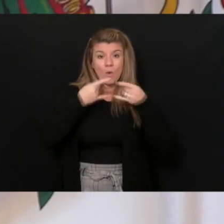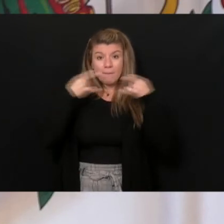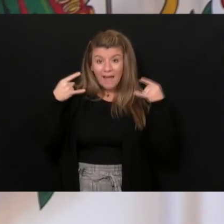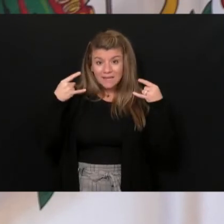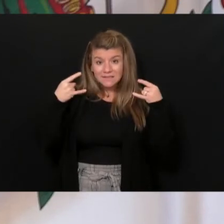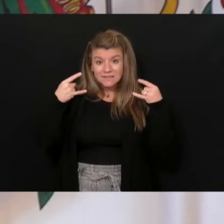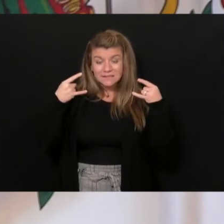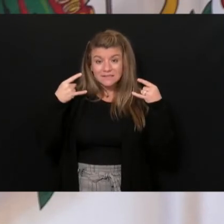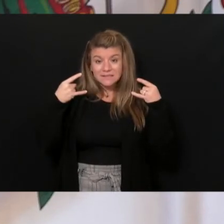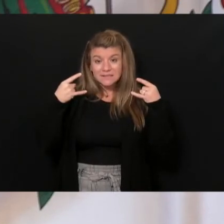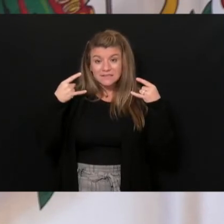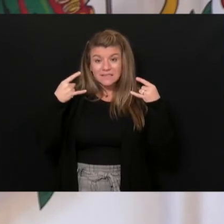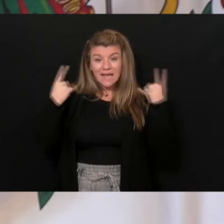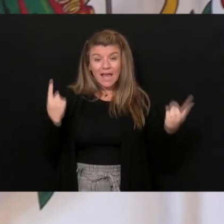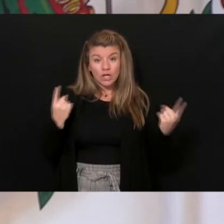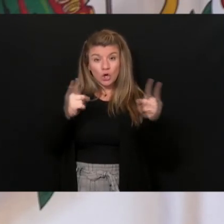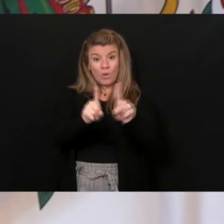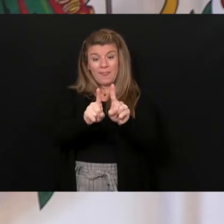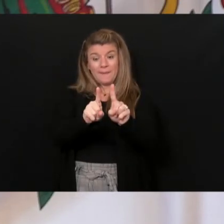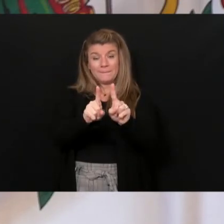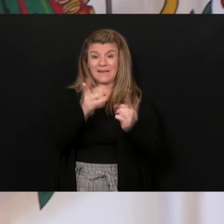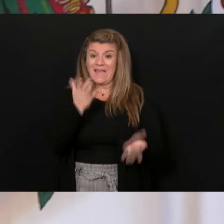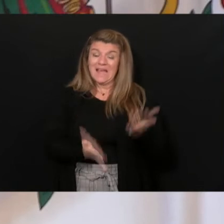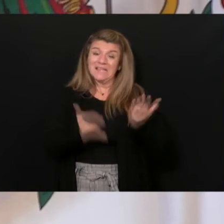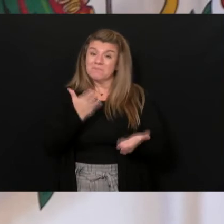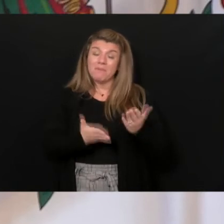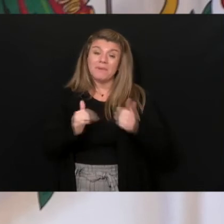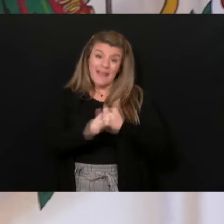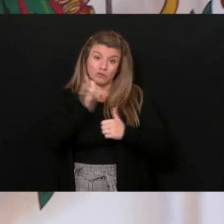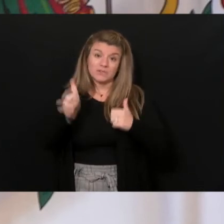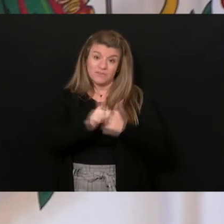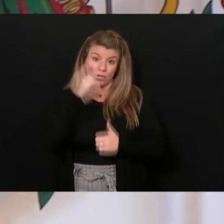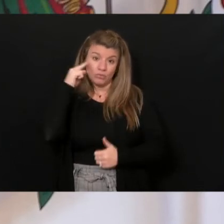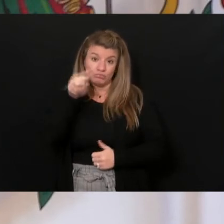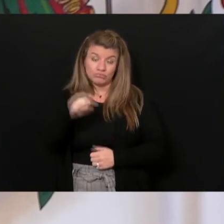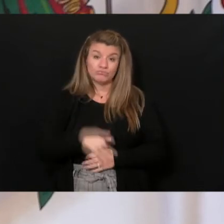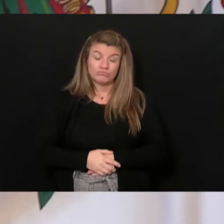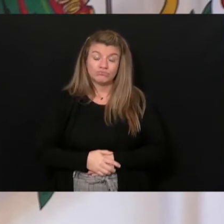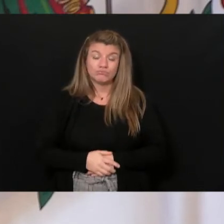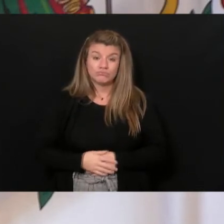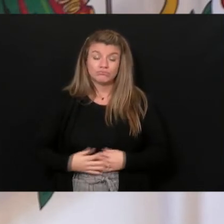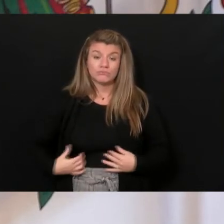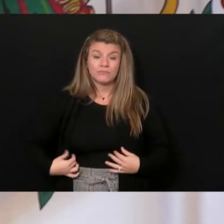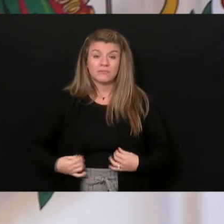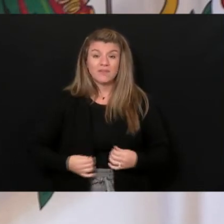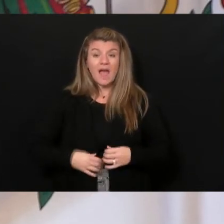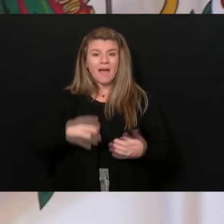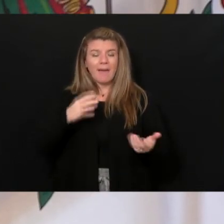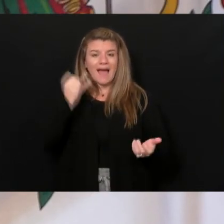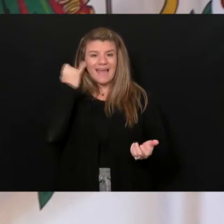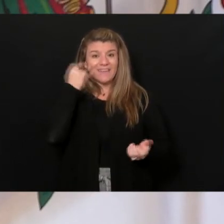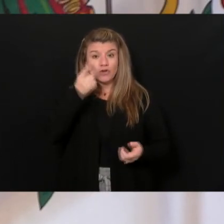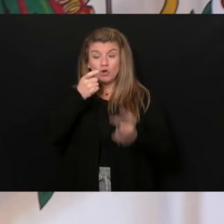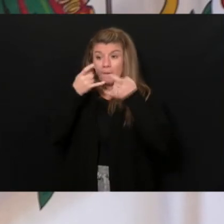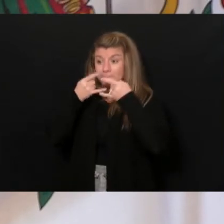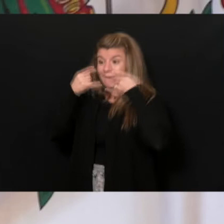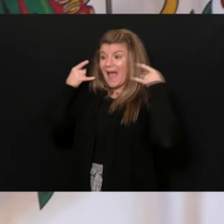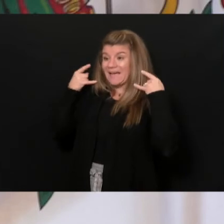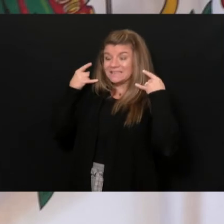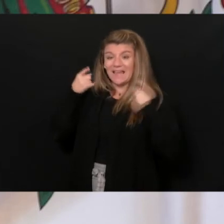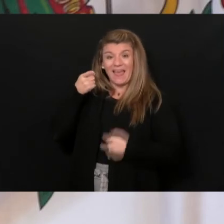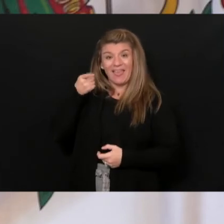them, it's probably not good. It's probably dangerous. Even if you're masked up and they're